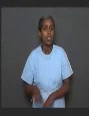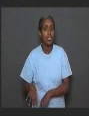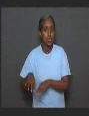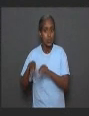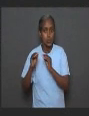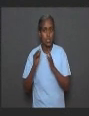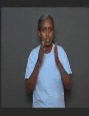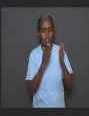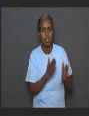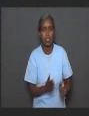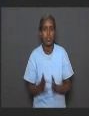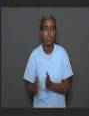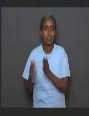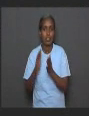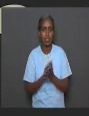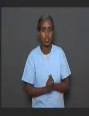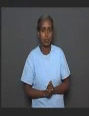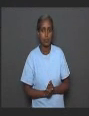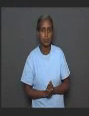Students, let's get ready.